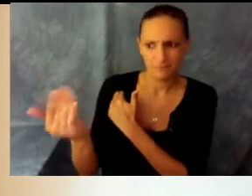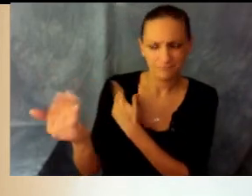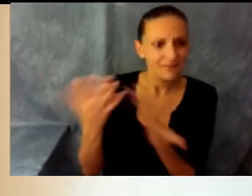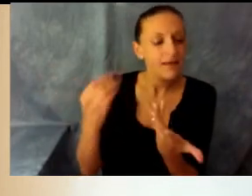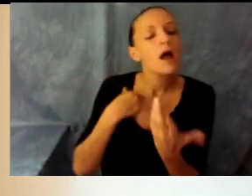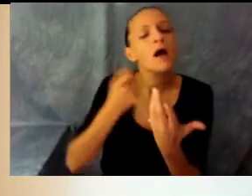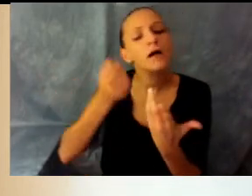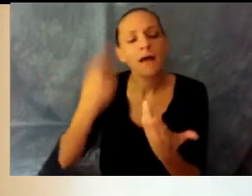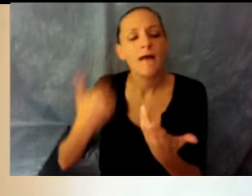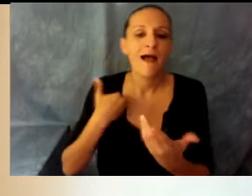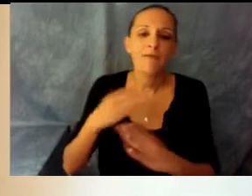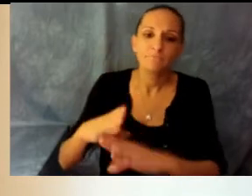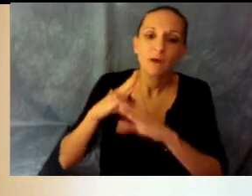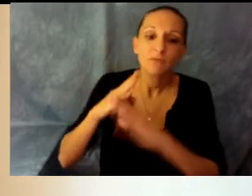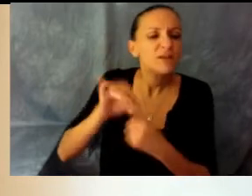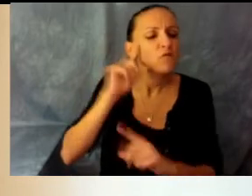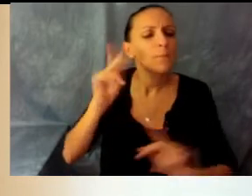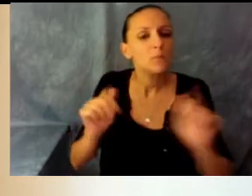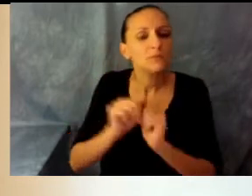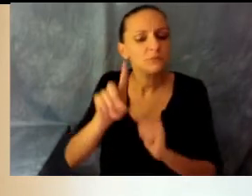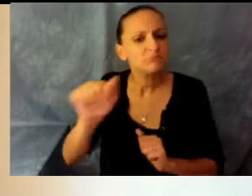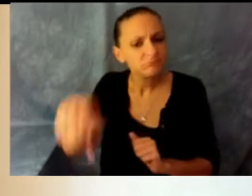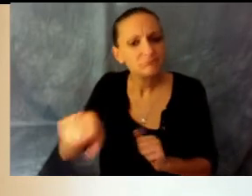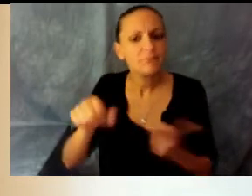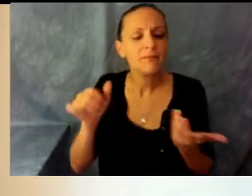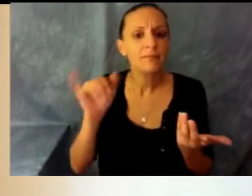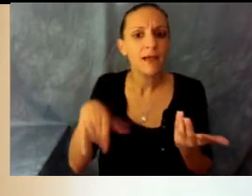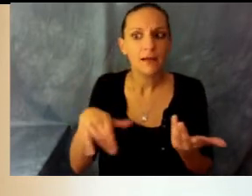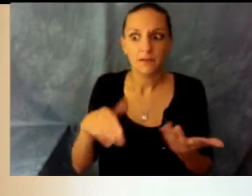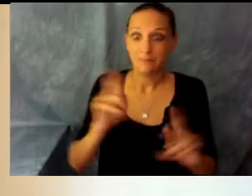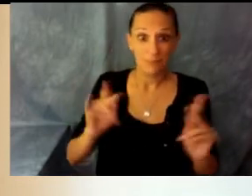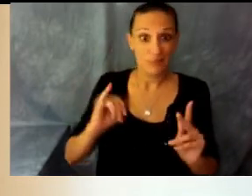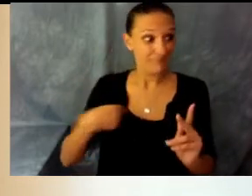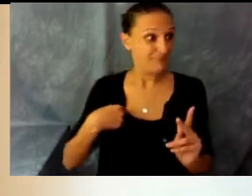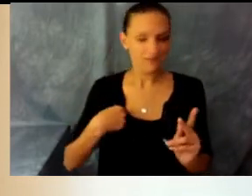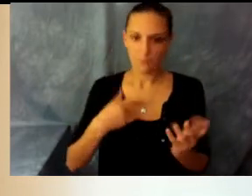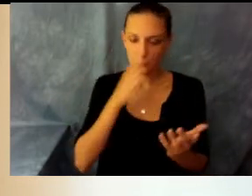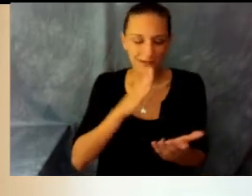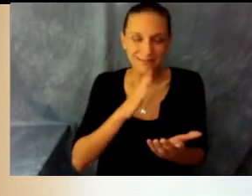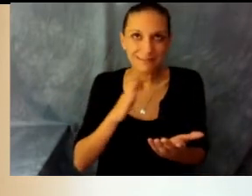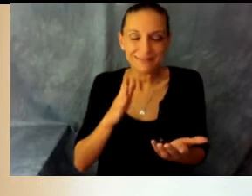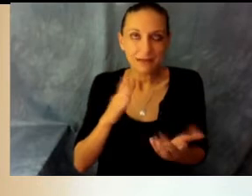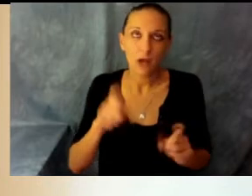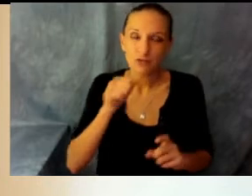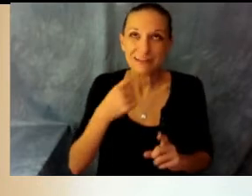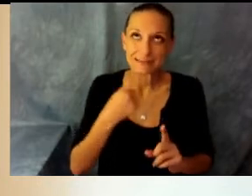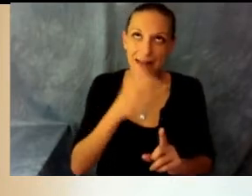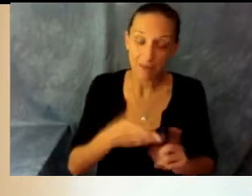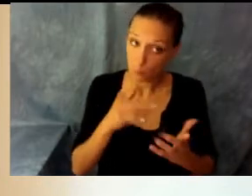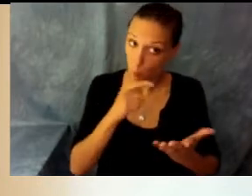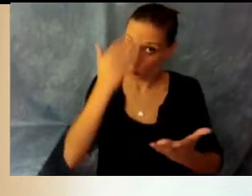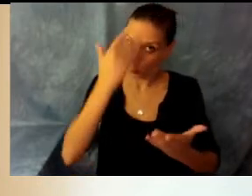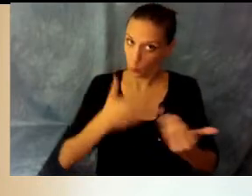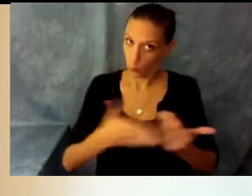barriers, especially for folks with disabilities that, folks like me will never, or I shouldn't say will never, because who knows what my future